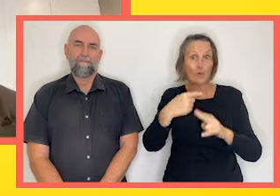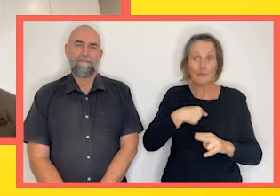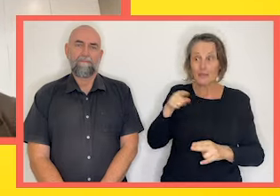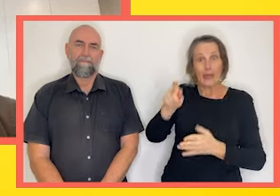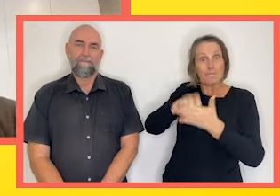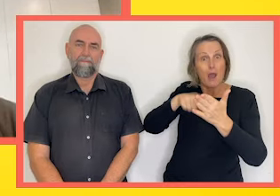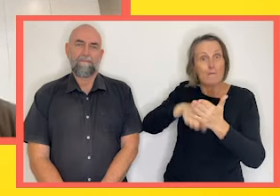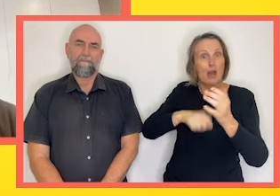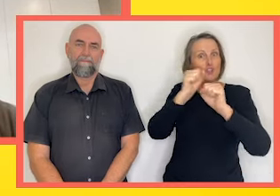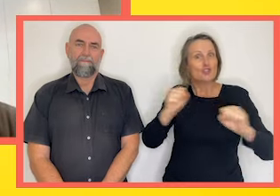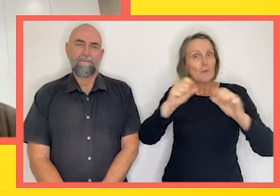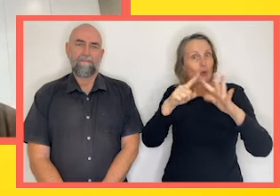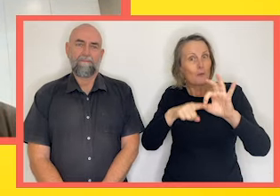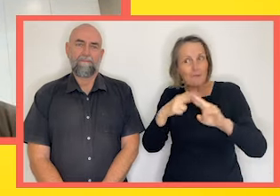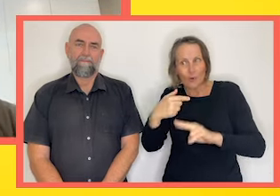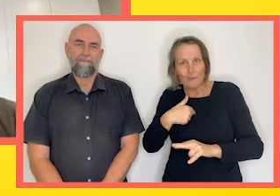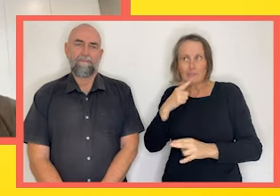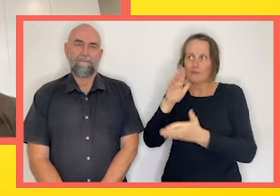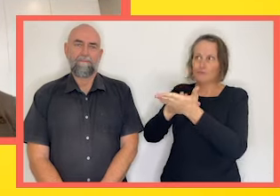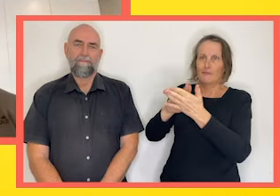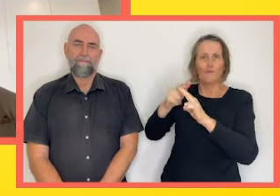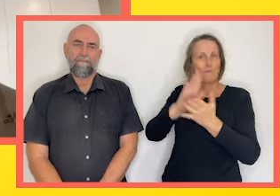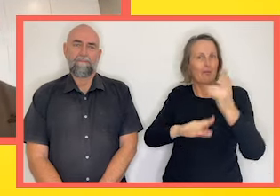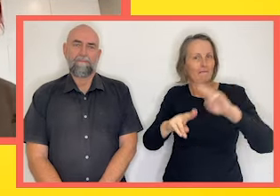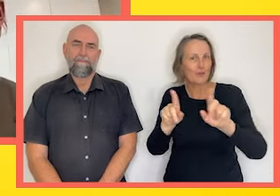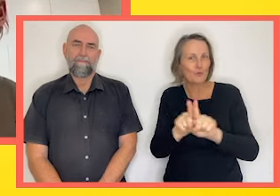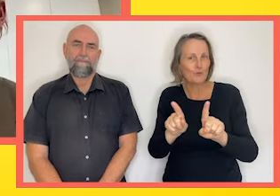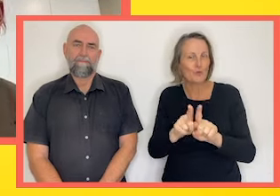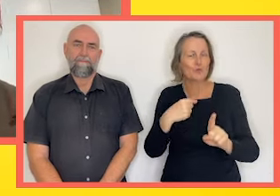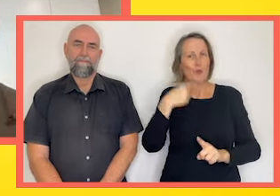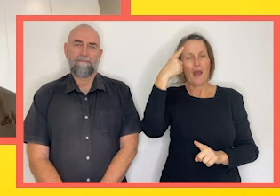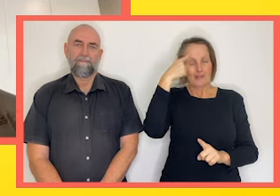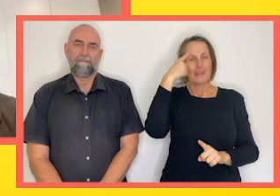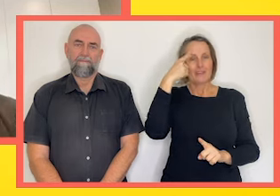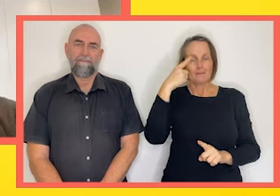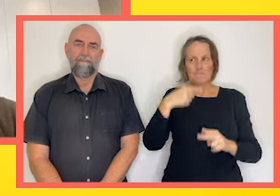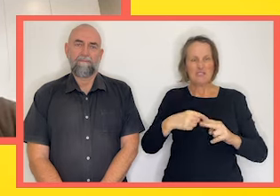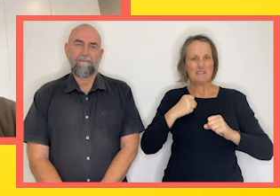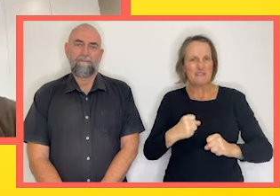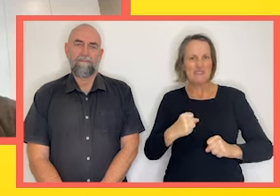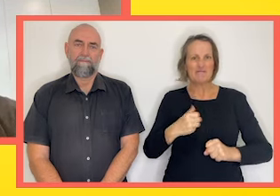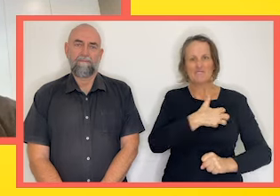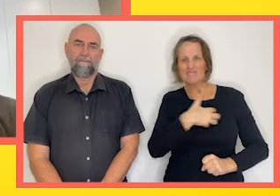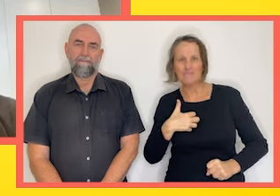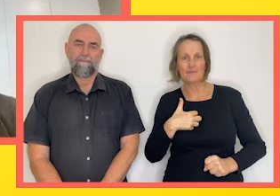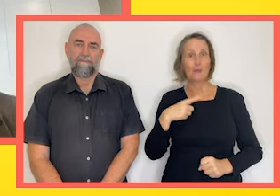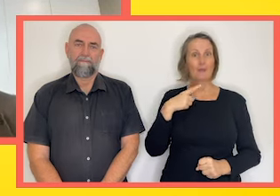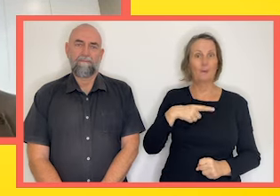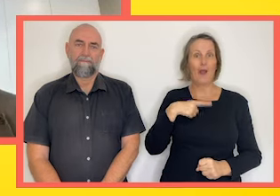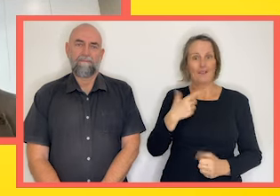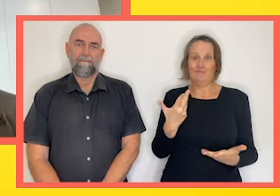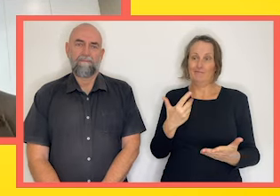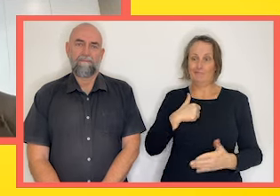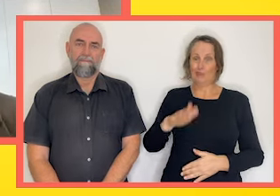more that goes into it than just me training. So 100%, it really I think the competitive edge in me comes from coming from,